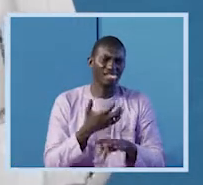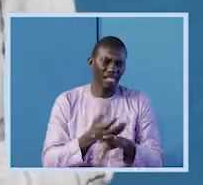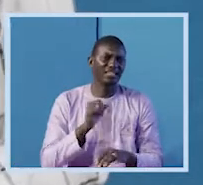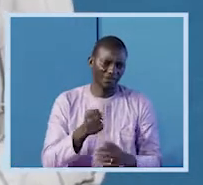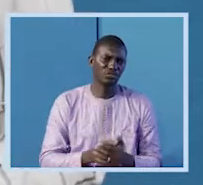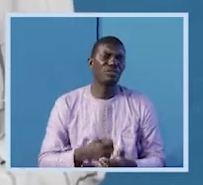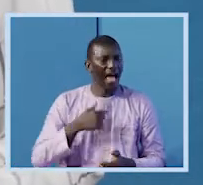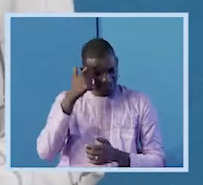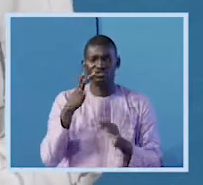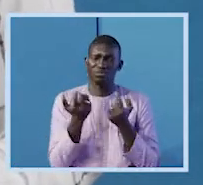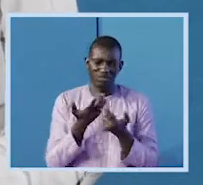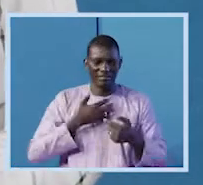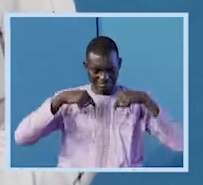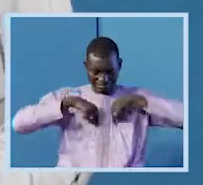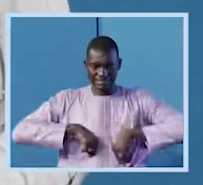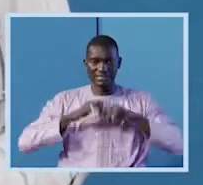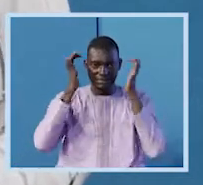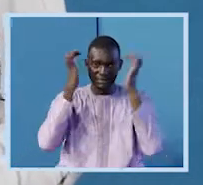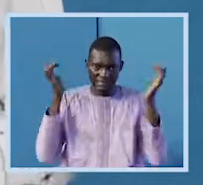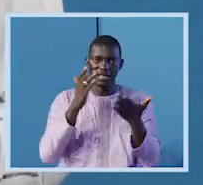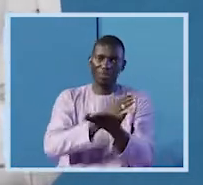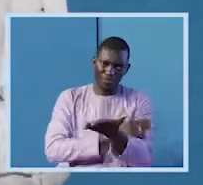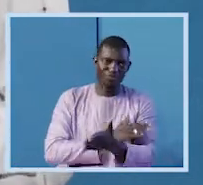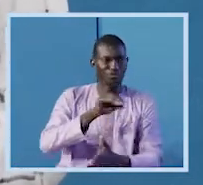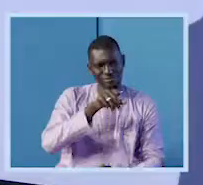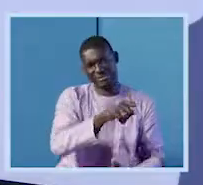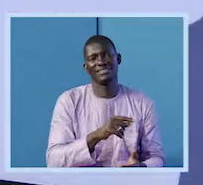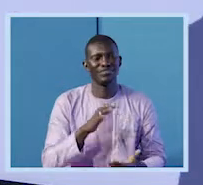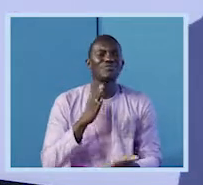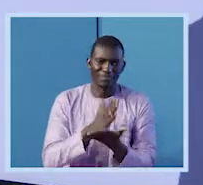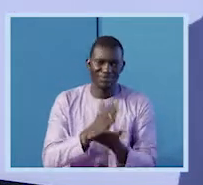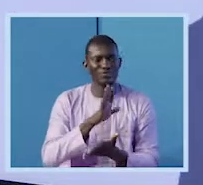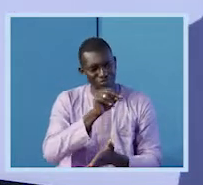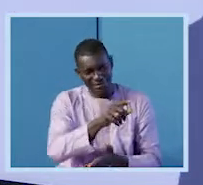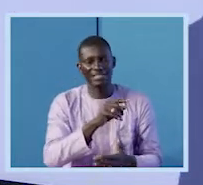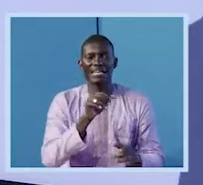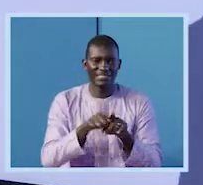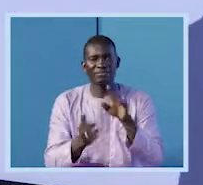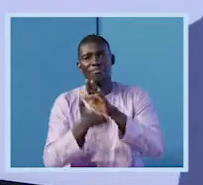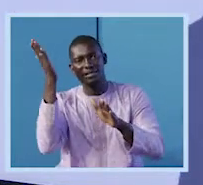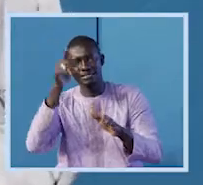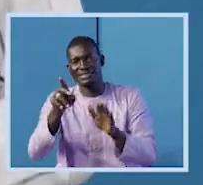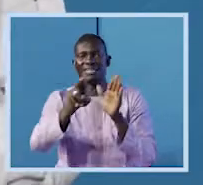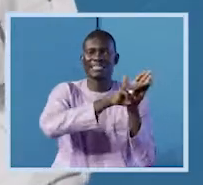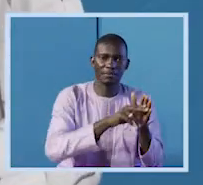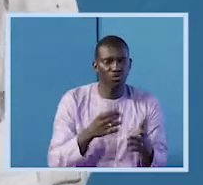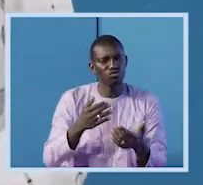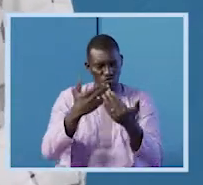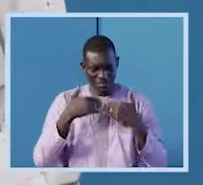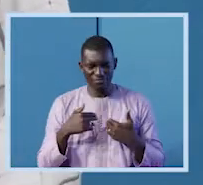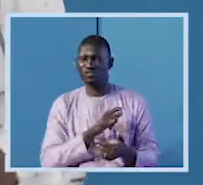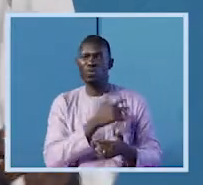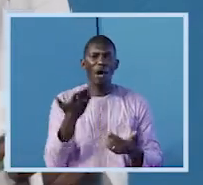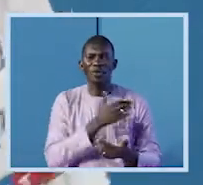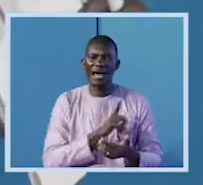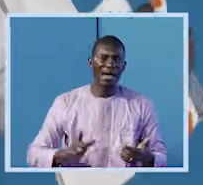have in you. There are certain skills you need to have in you to be able to actually do it and get to pass that particular exam. So just give us tips. What does